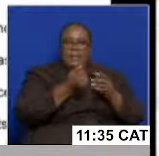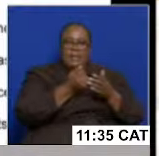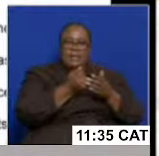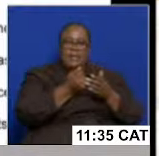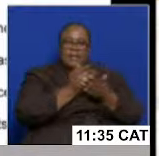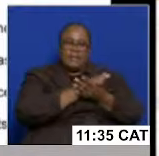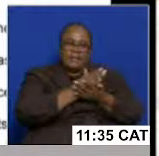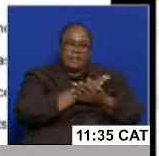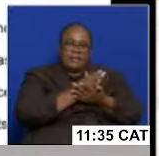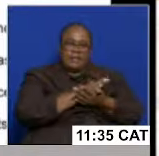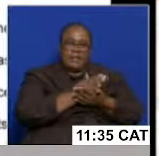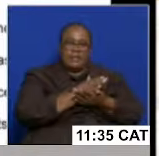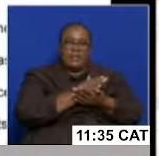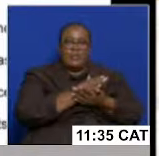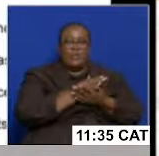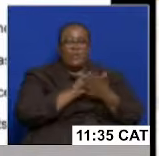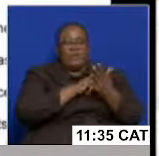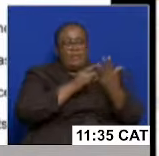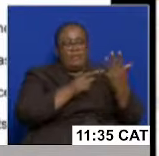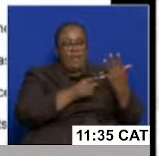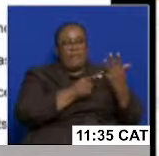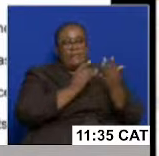of us. I gave them